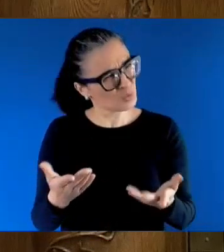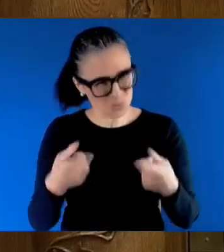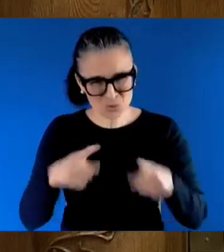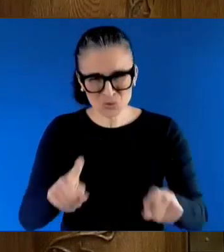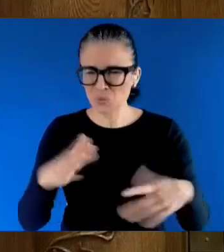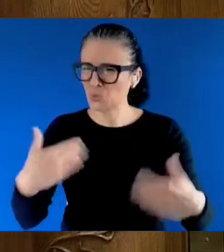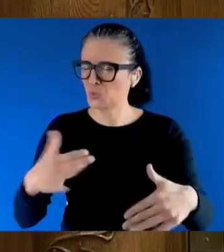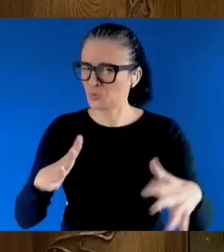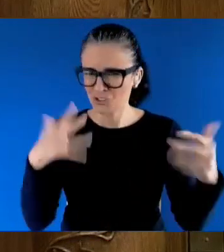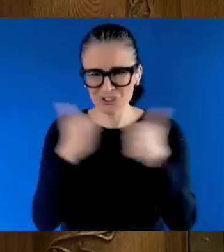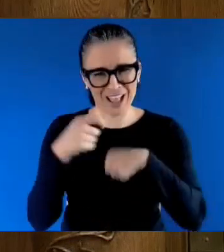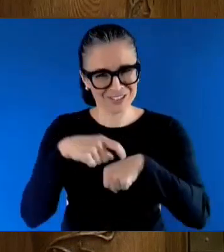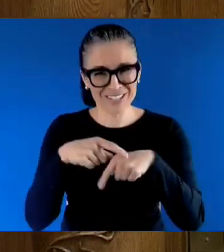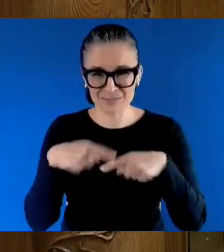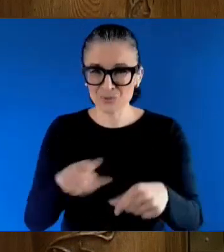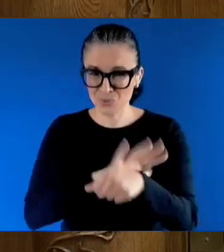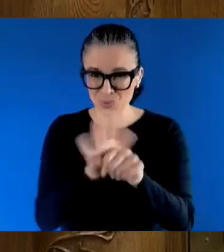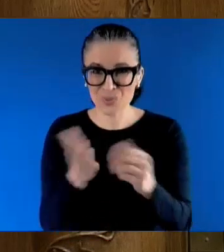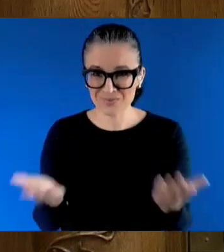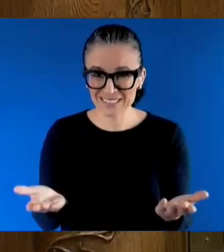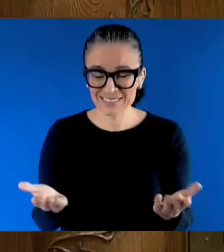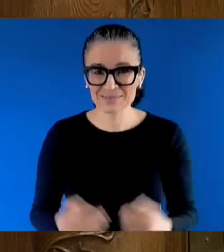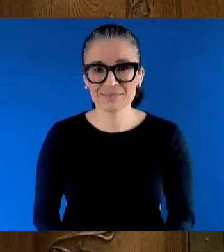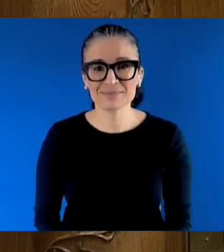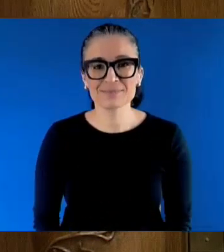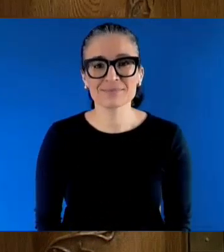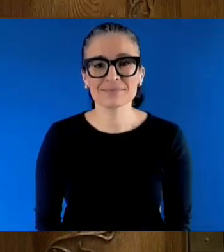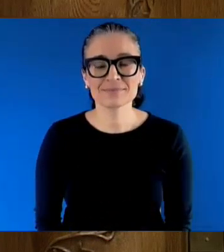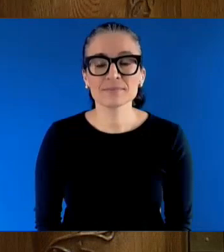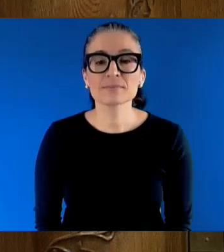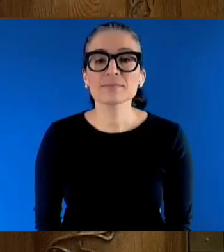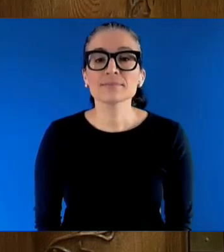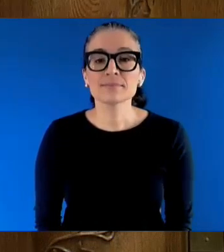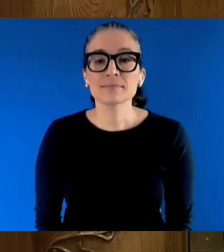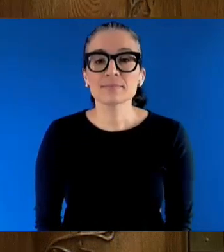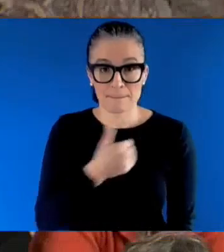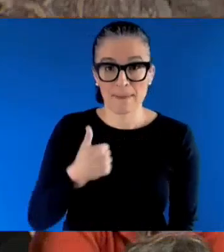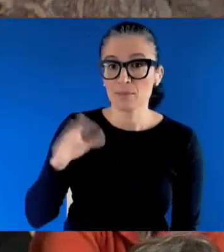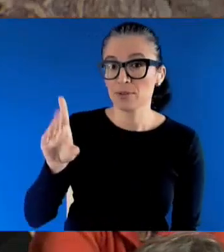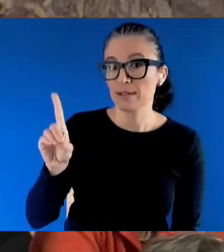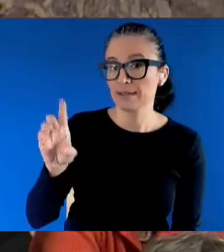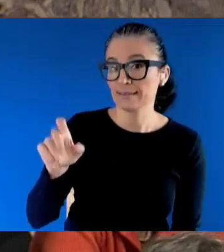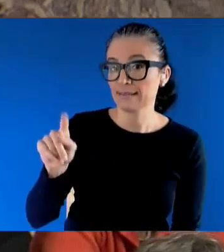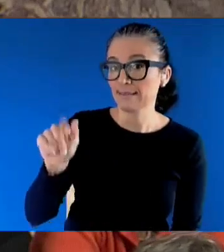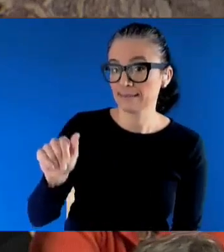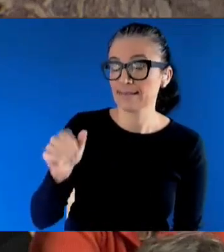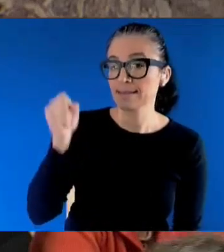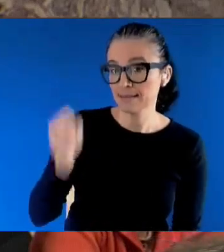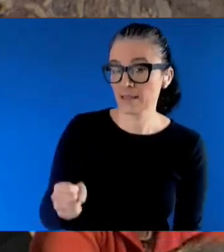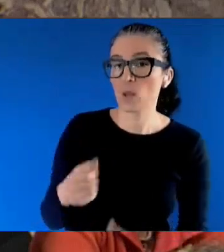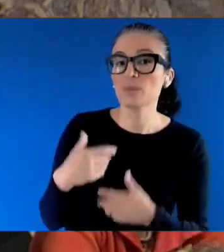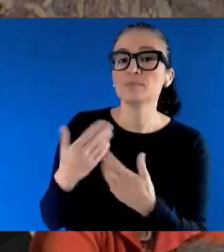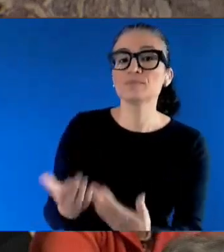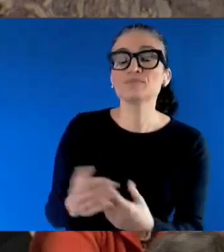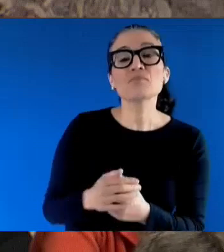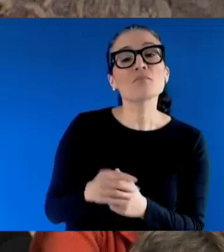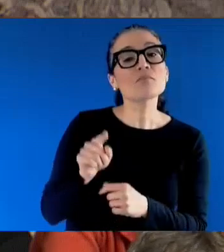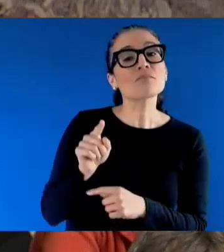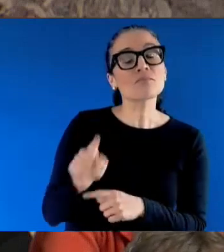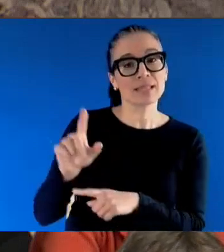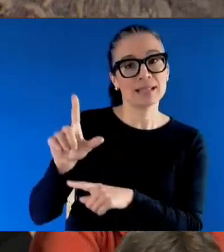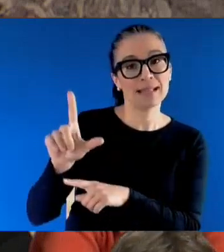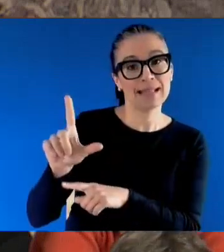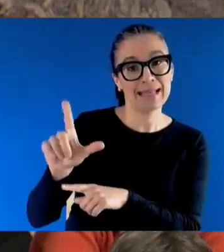Member for Delta South. Thank you, Mr. Speaker. Lane French from South Delta suffered a stroke